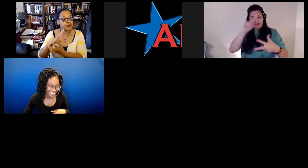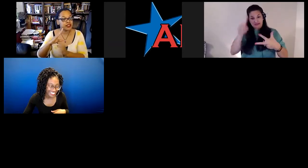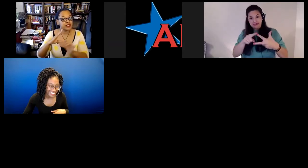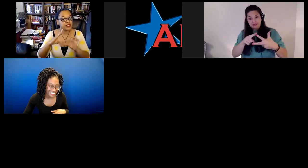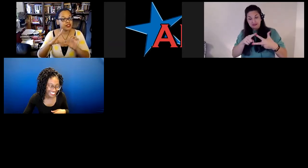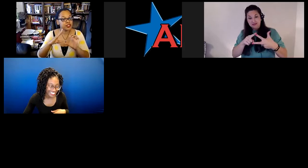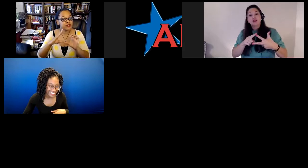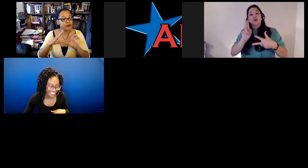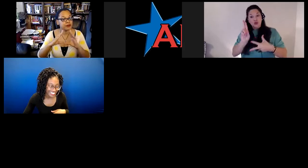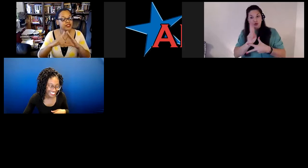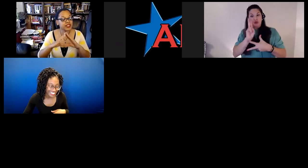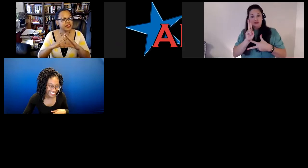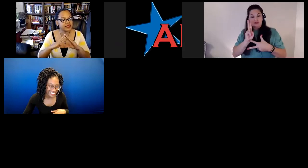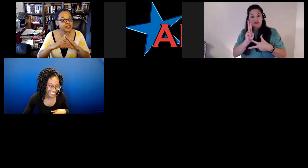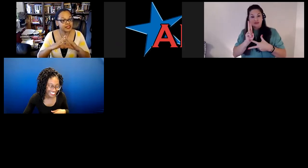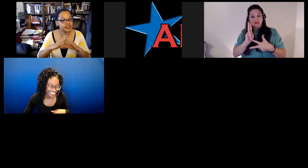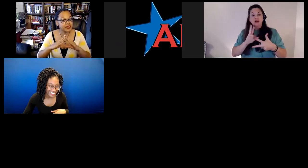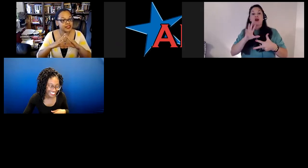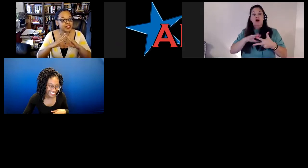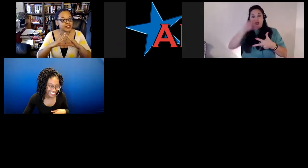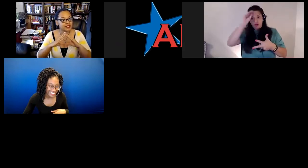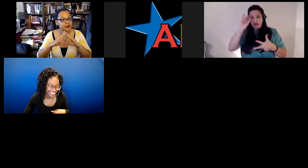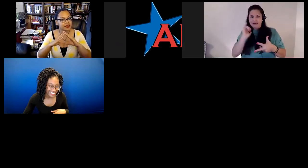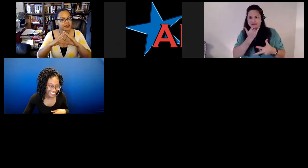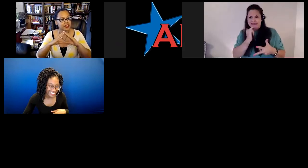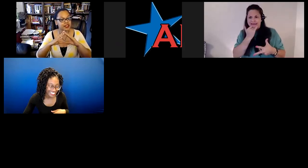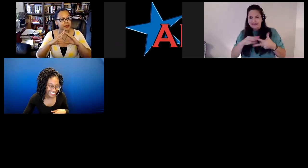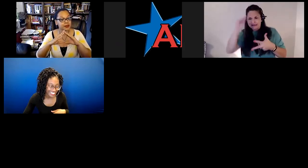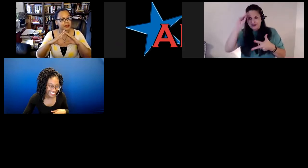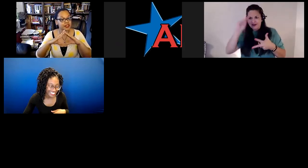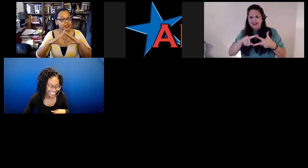into practice, learning from your mistakes and successes, that's the one